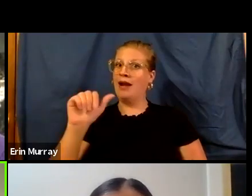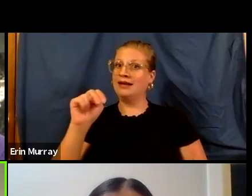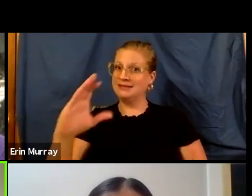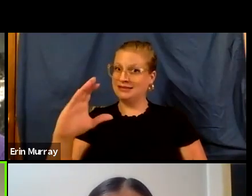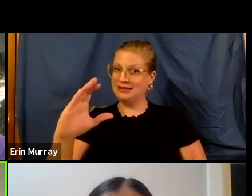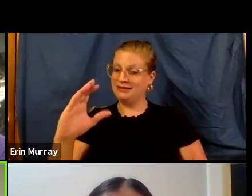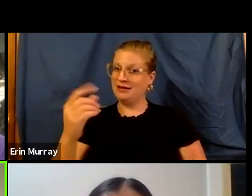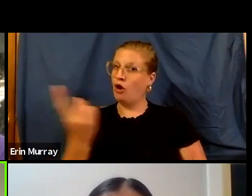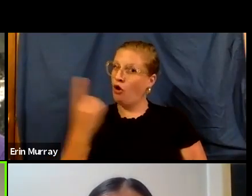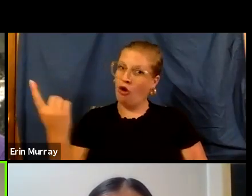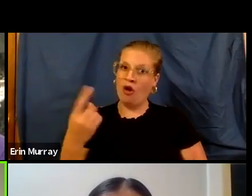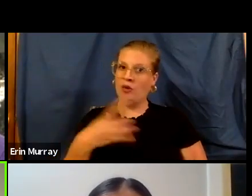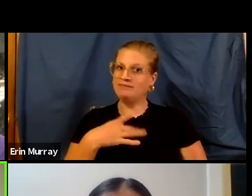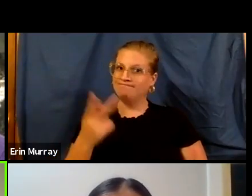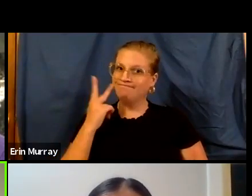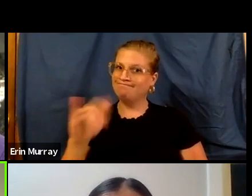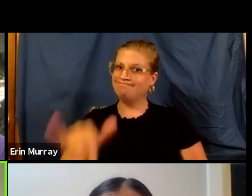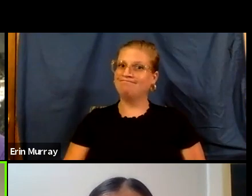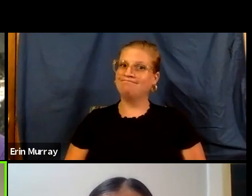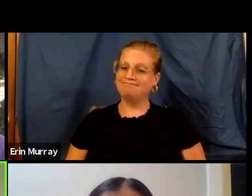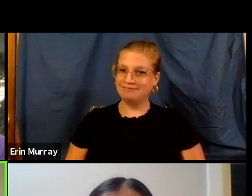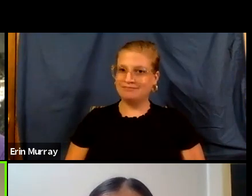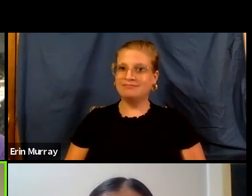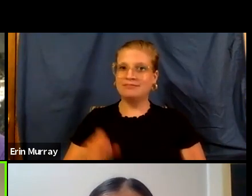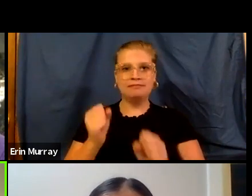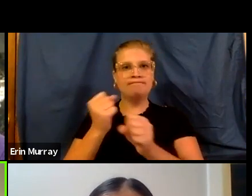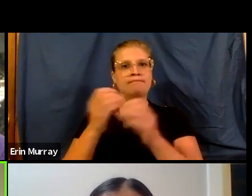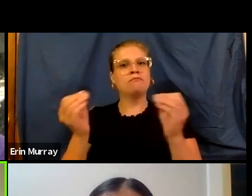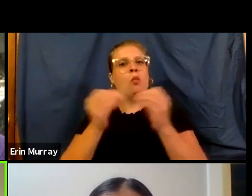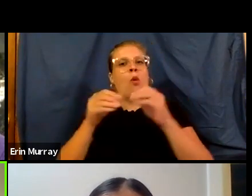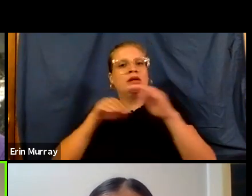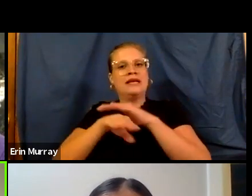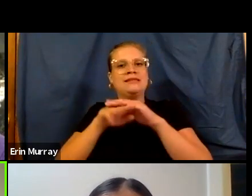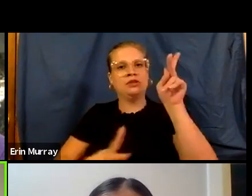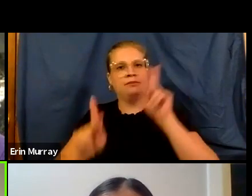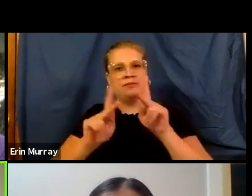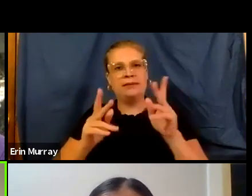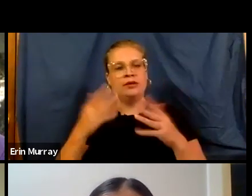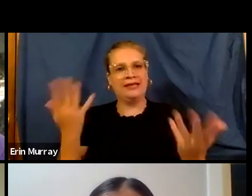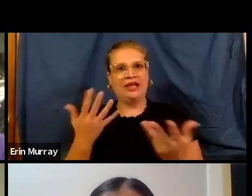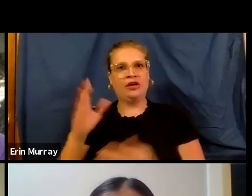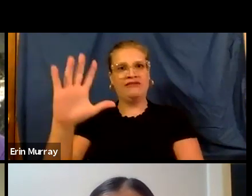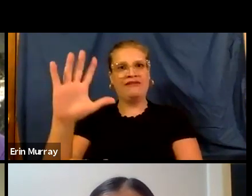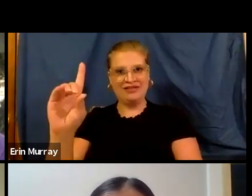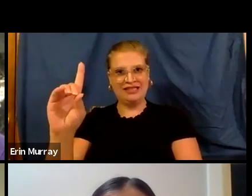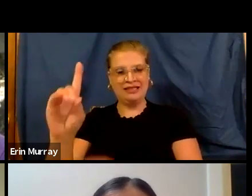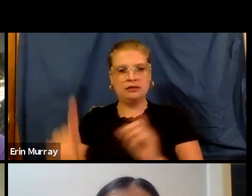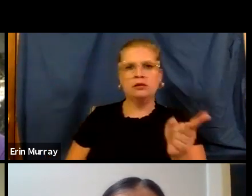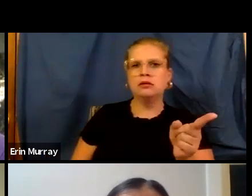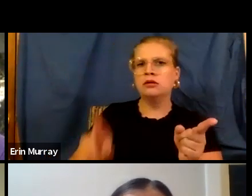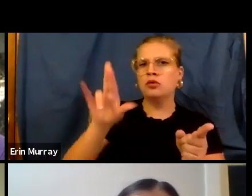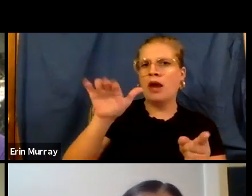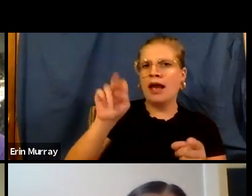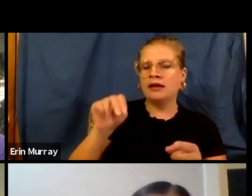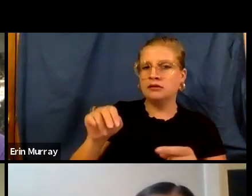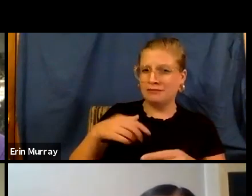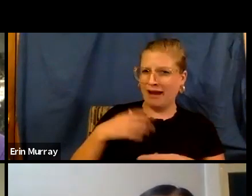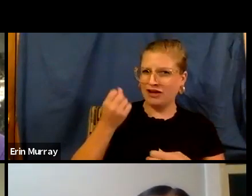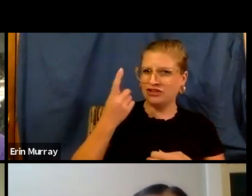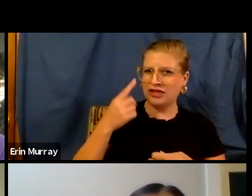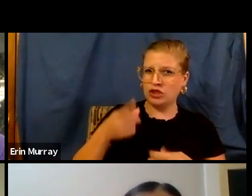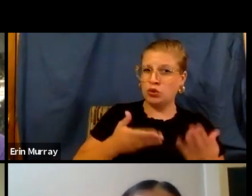always would like to see that something that's that makes it more accessible to people right here in 5D. So it's my understanding that you deliver this directly